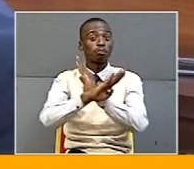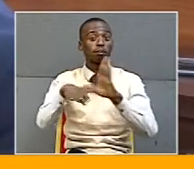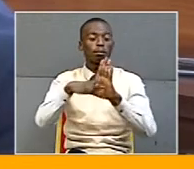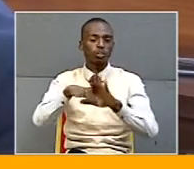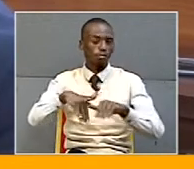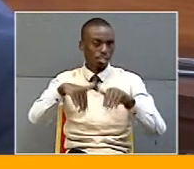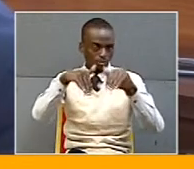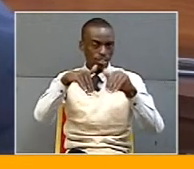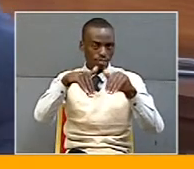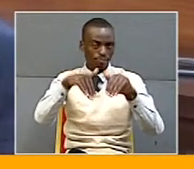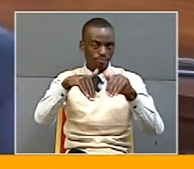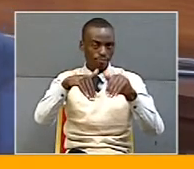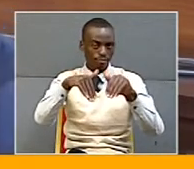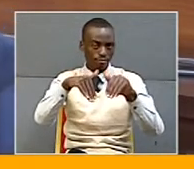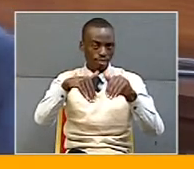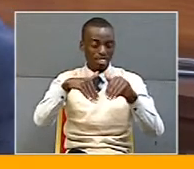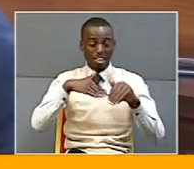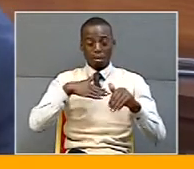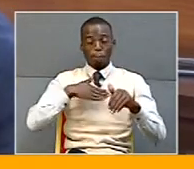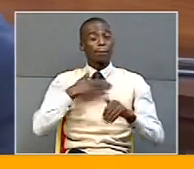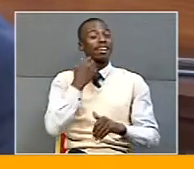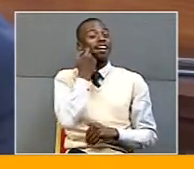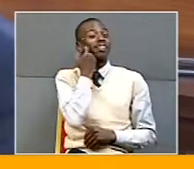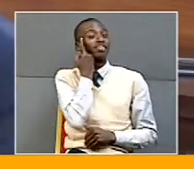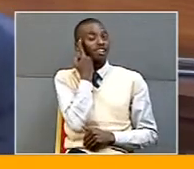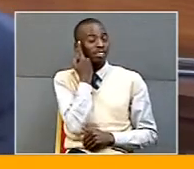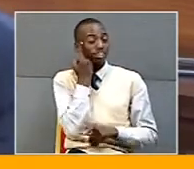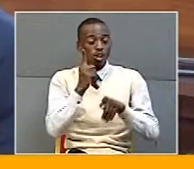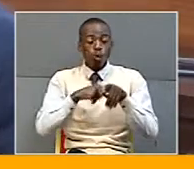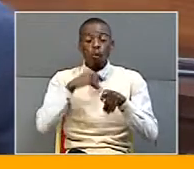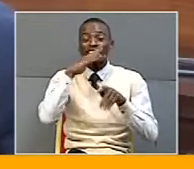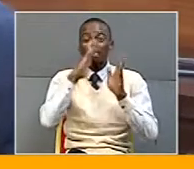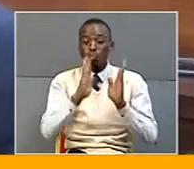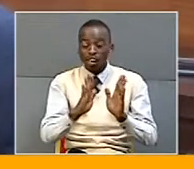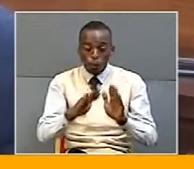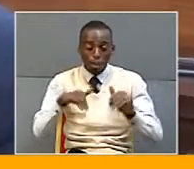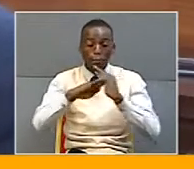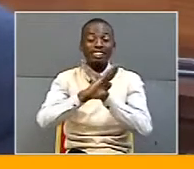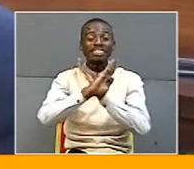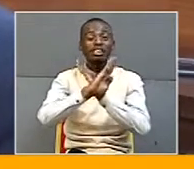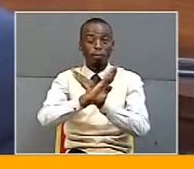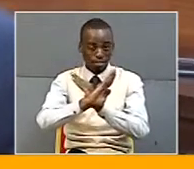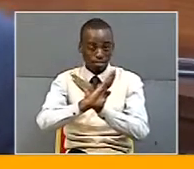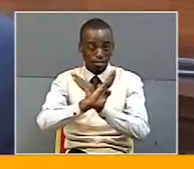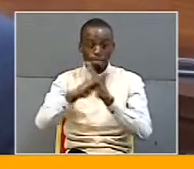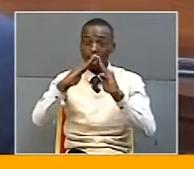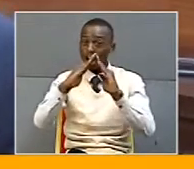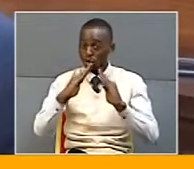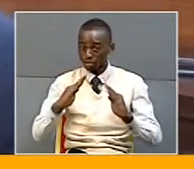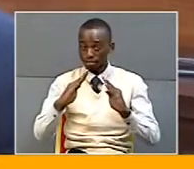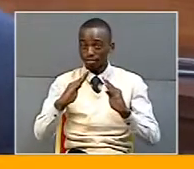parliament. My interpretation was that when the Speaker of Parliament suspended the House,